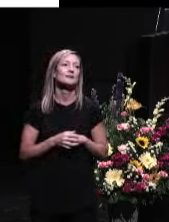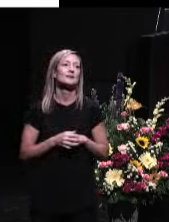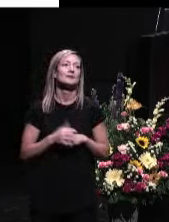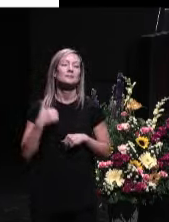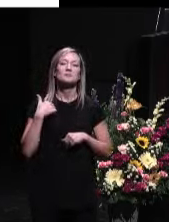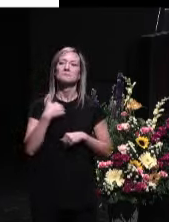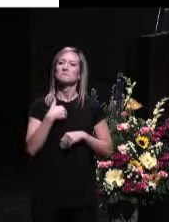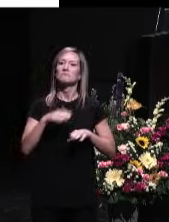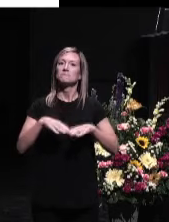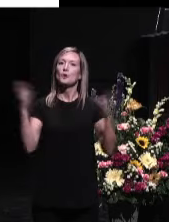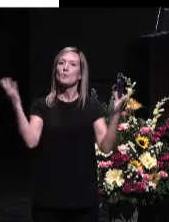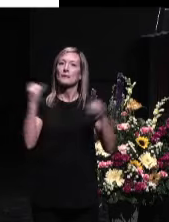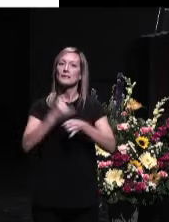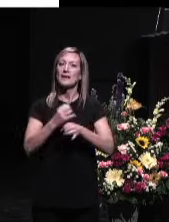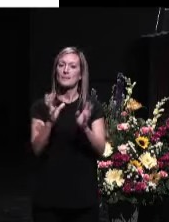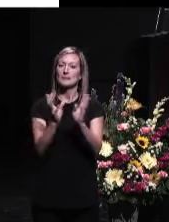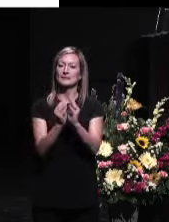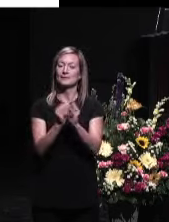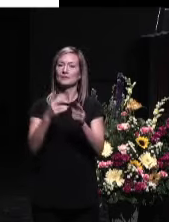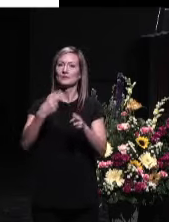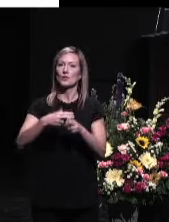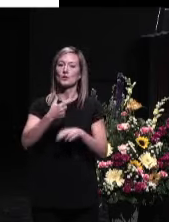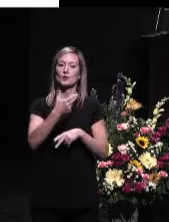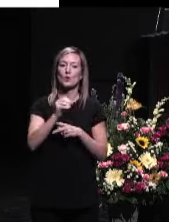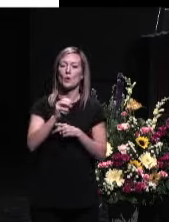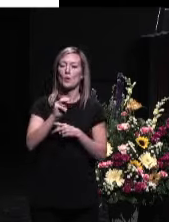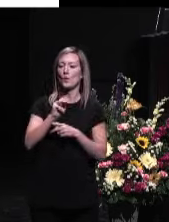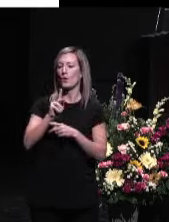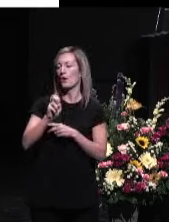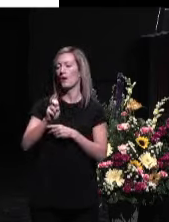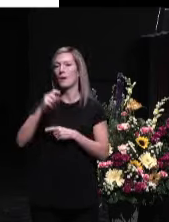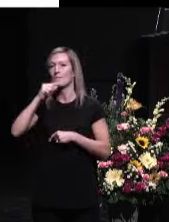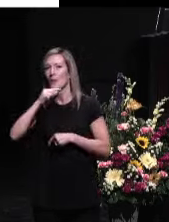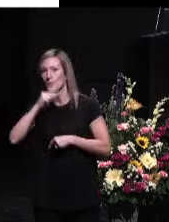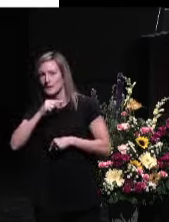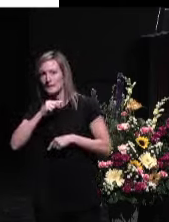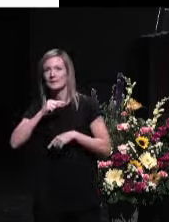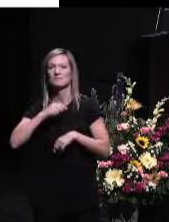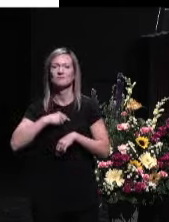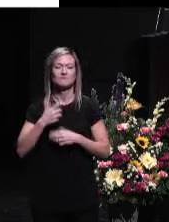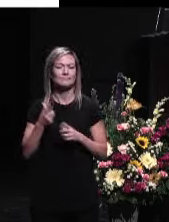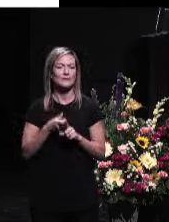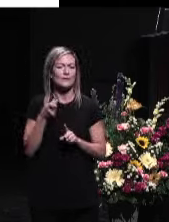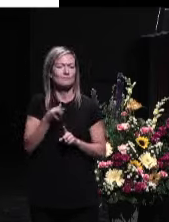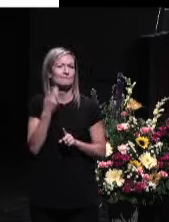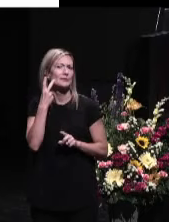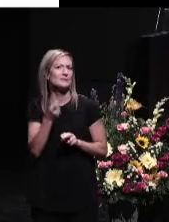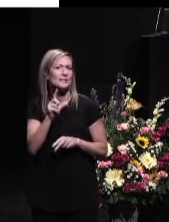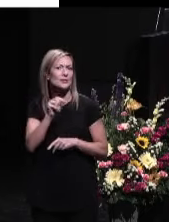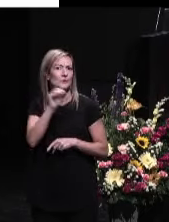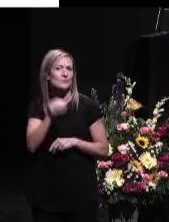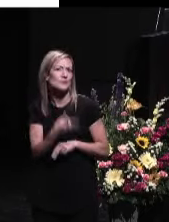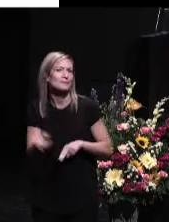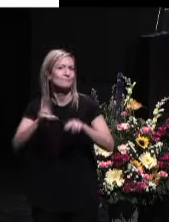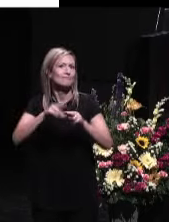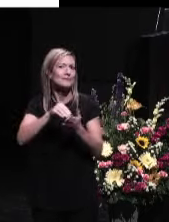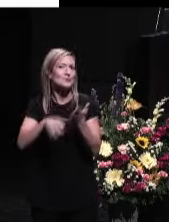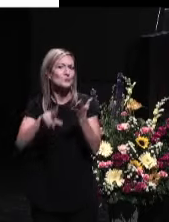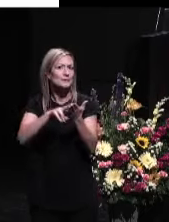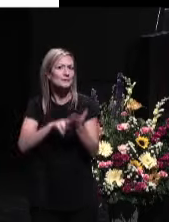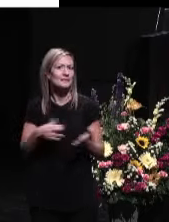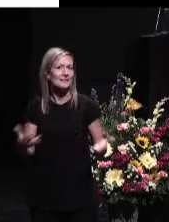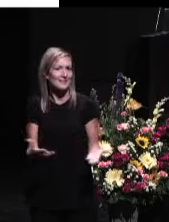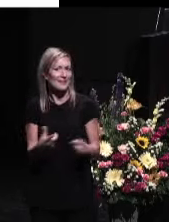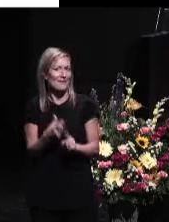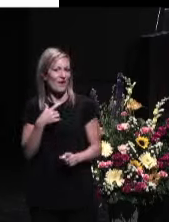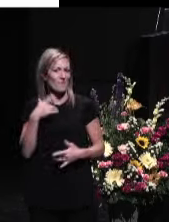campus sessions called Go Milwaukee. We've seen almost a 20% increase in students from those events. The challenge,